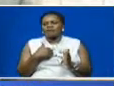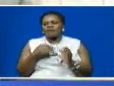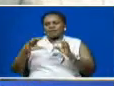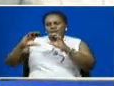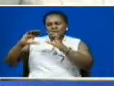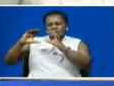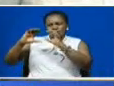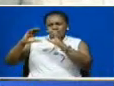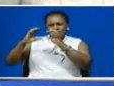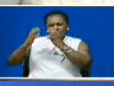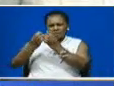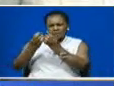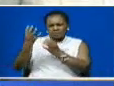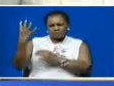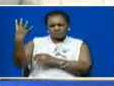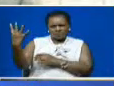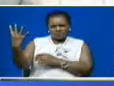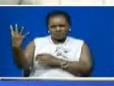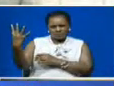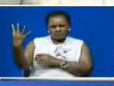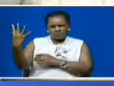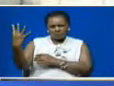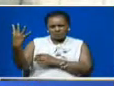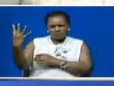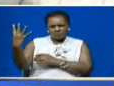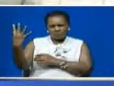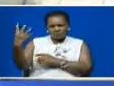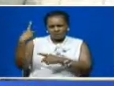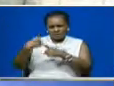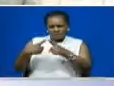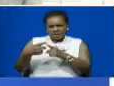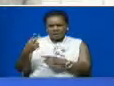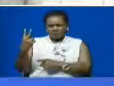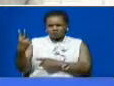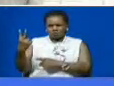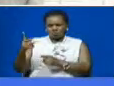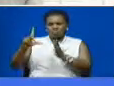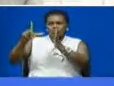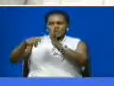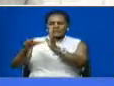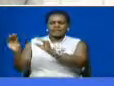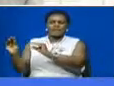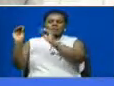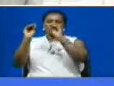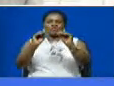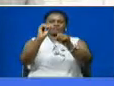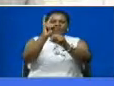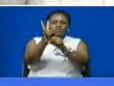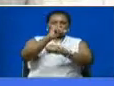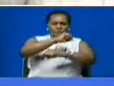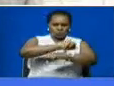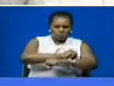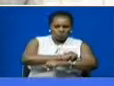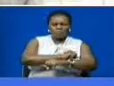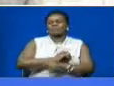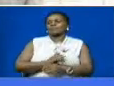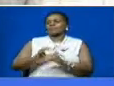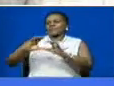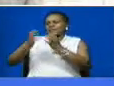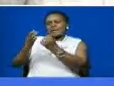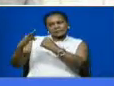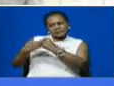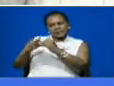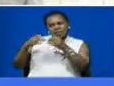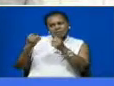class 4, whom after 2 years will be proceeding for junior secondary school. Now, the ones in 8 are